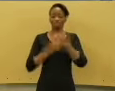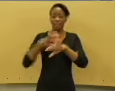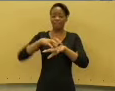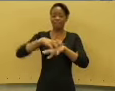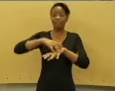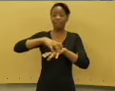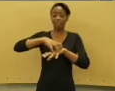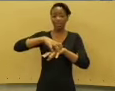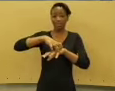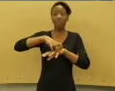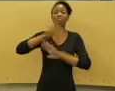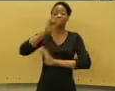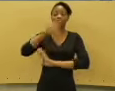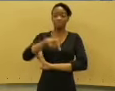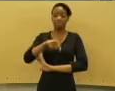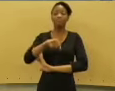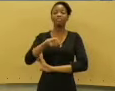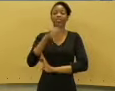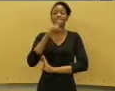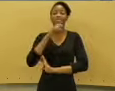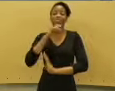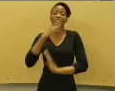And I've since learned that